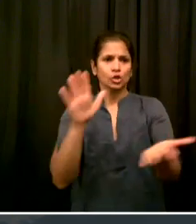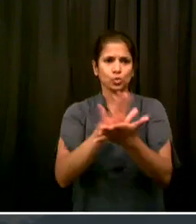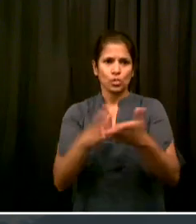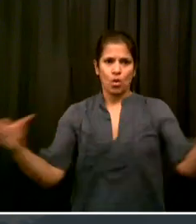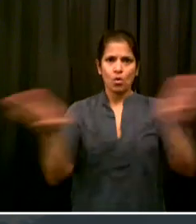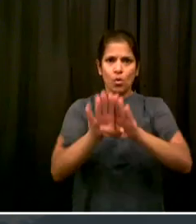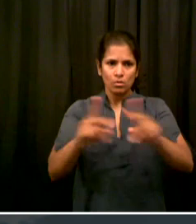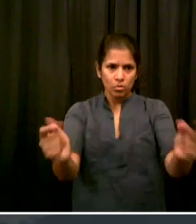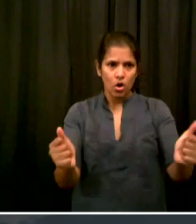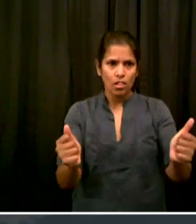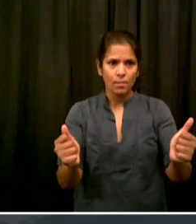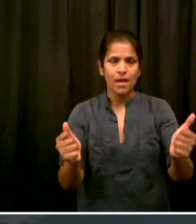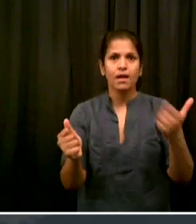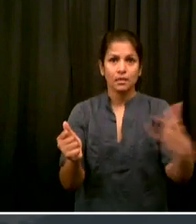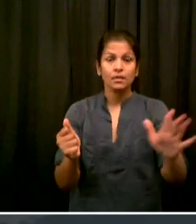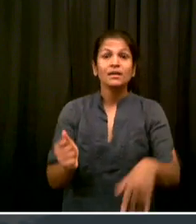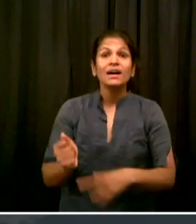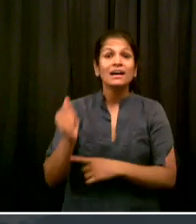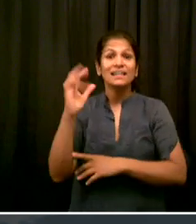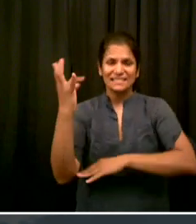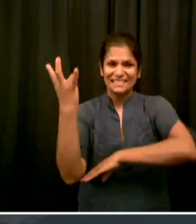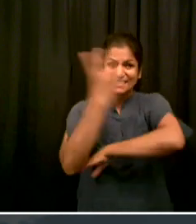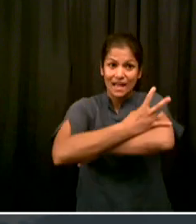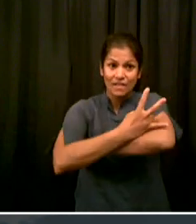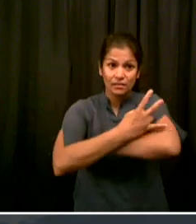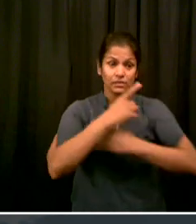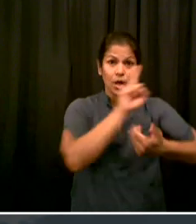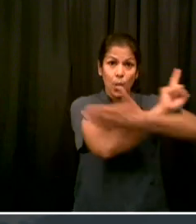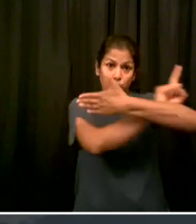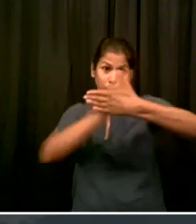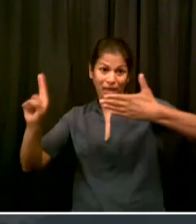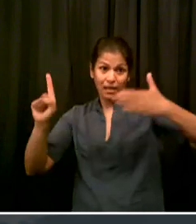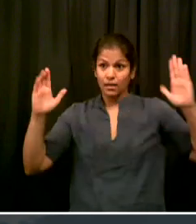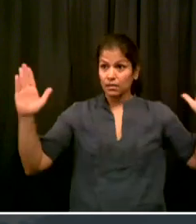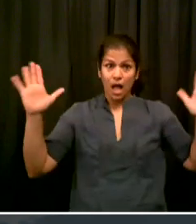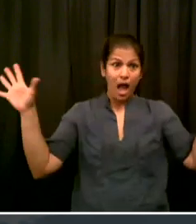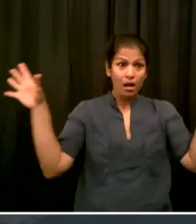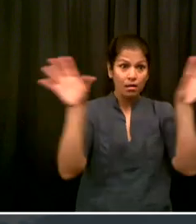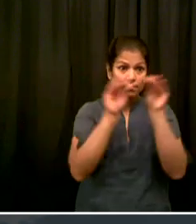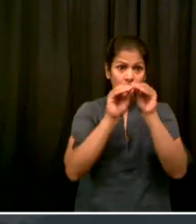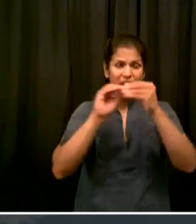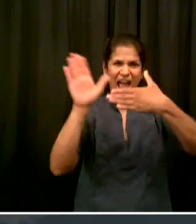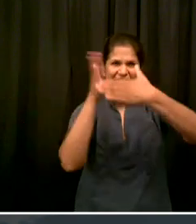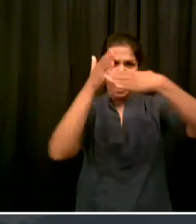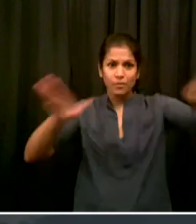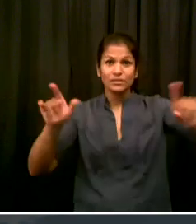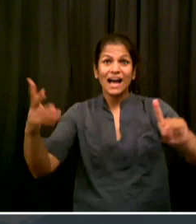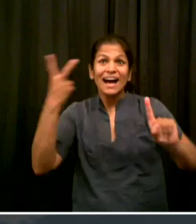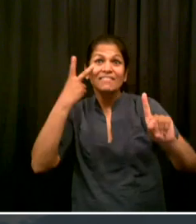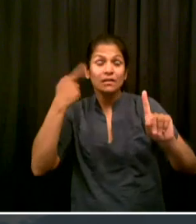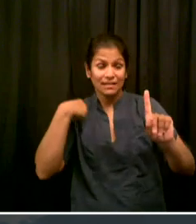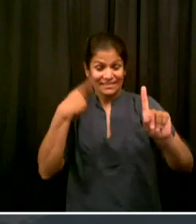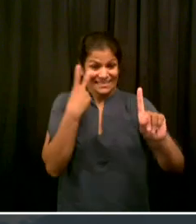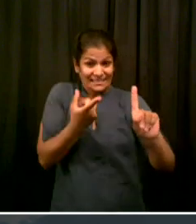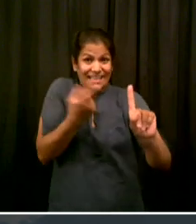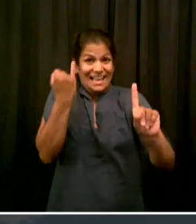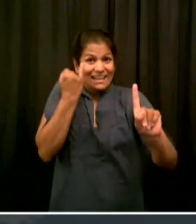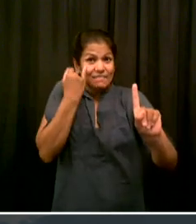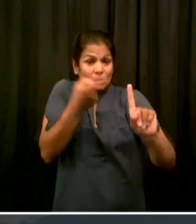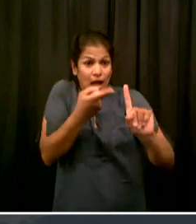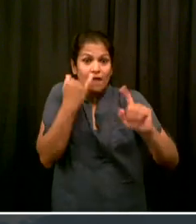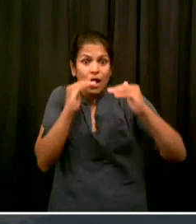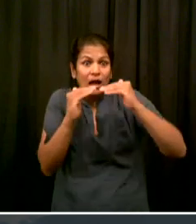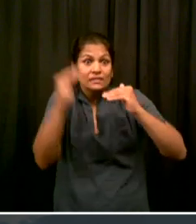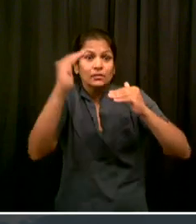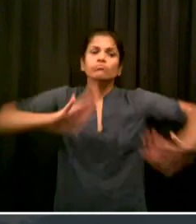or if schools are already in session, we close the schools if we reach that level. Now, we've been nowhere